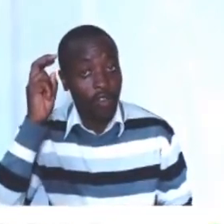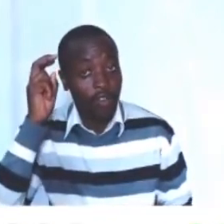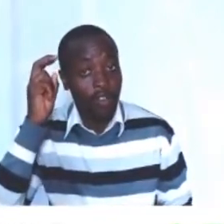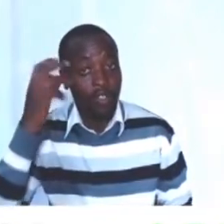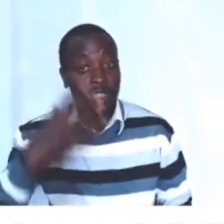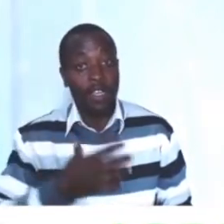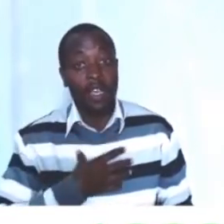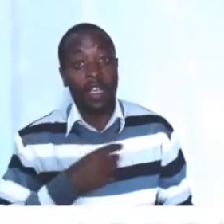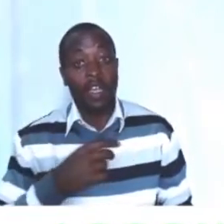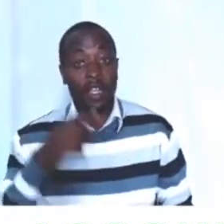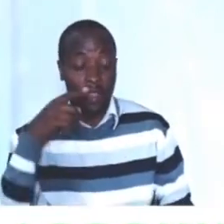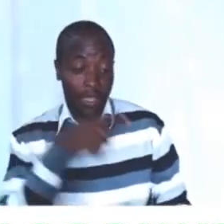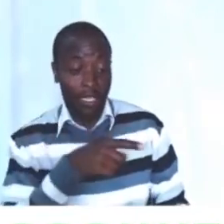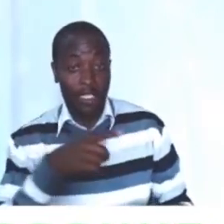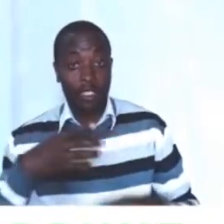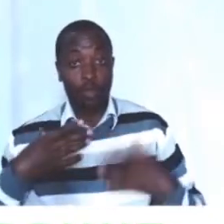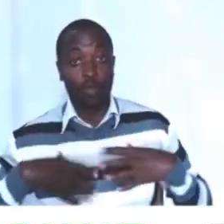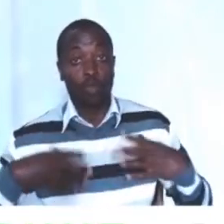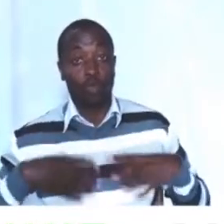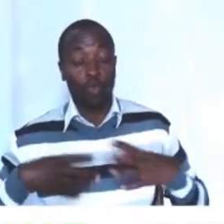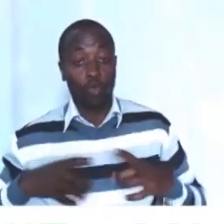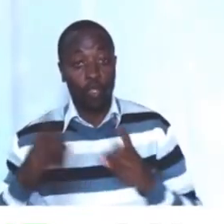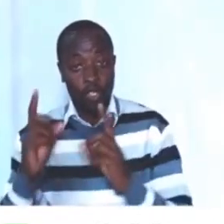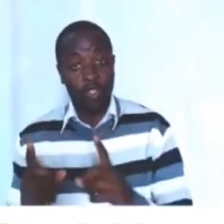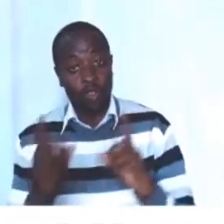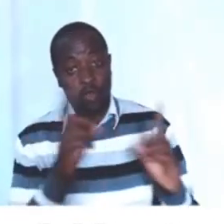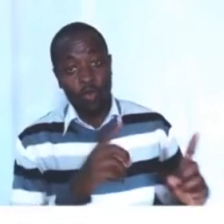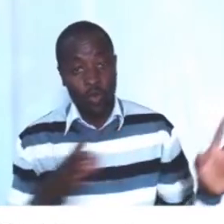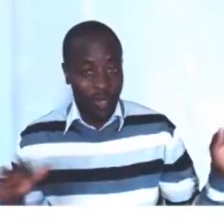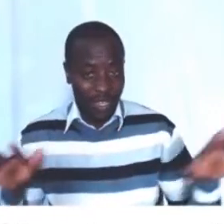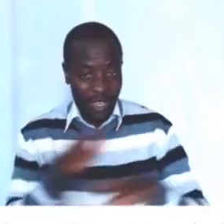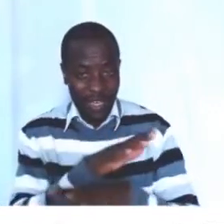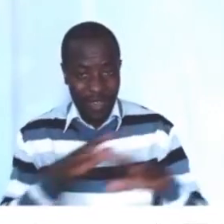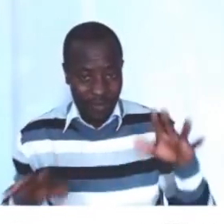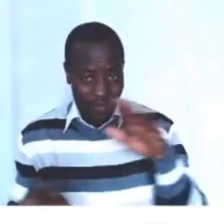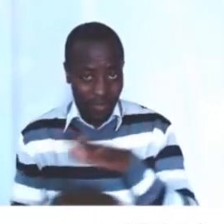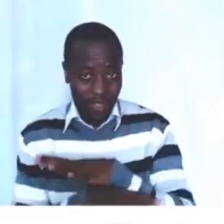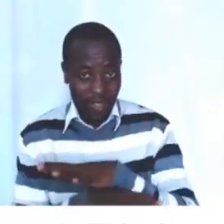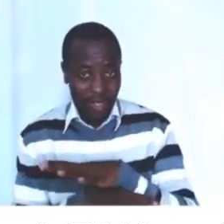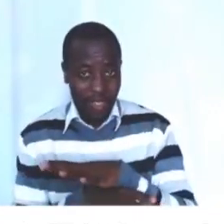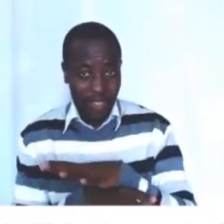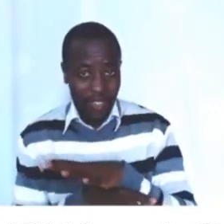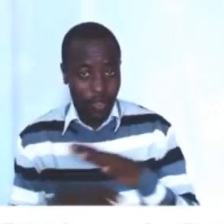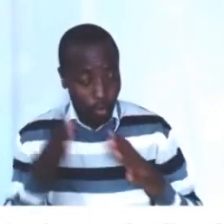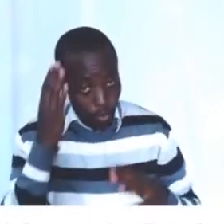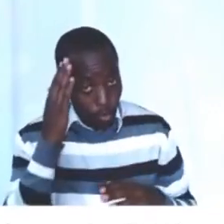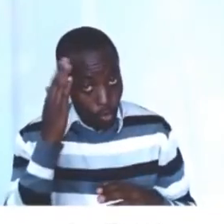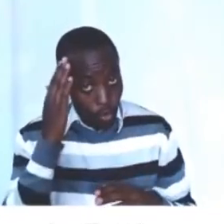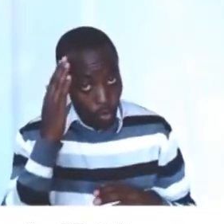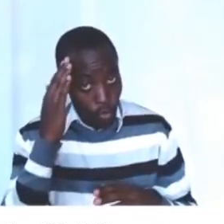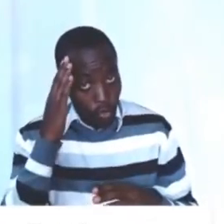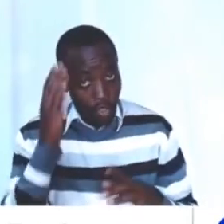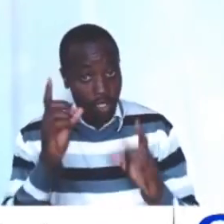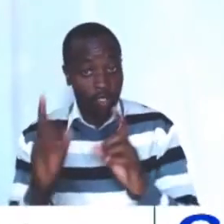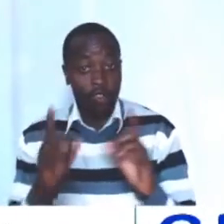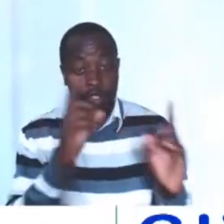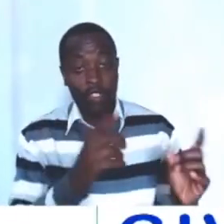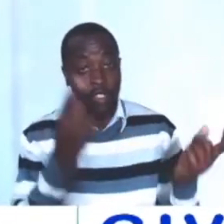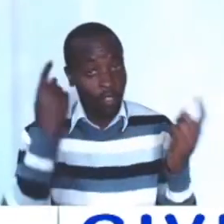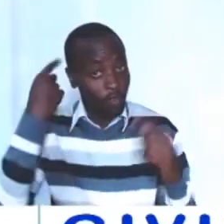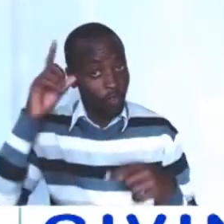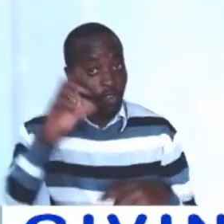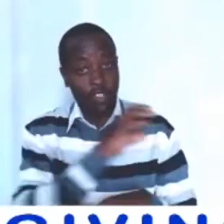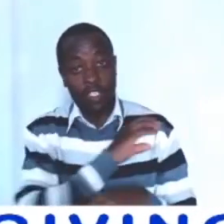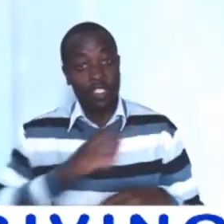And these people will do anything, but they will convince you that they are doing it for Christ and for the good